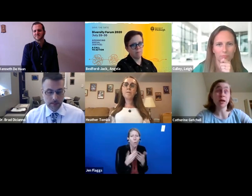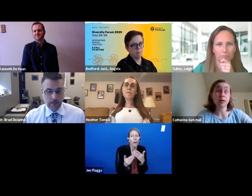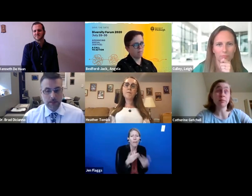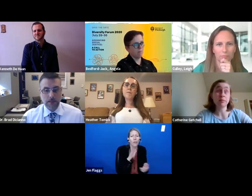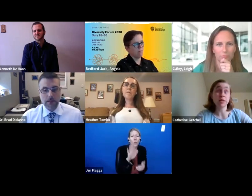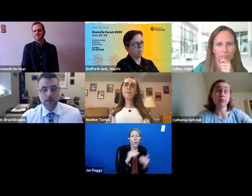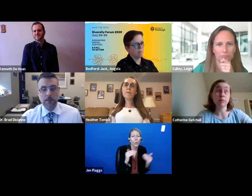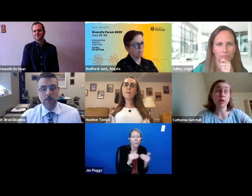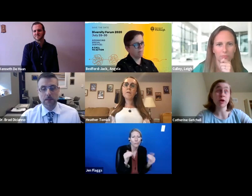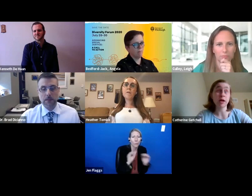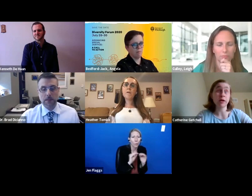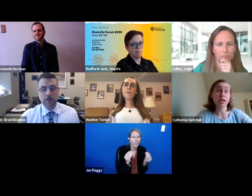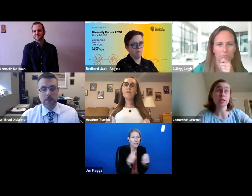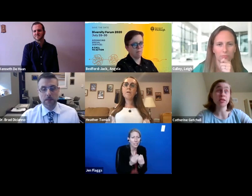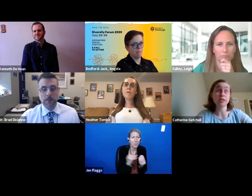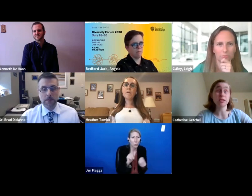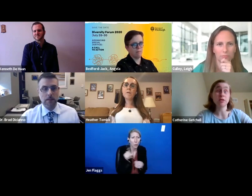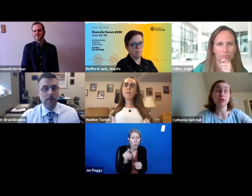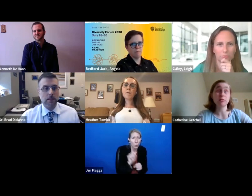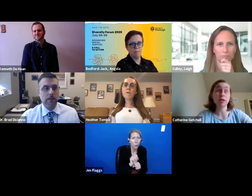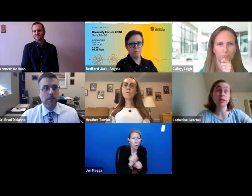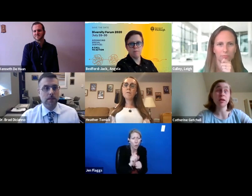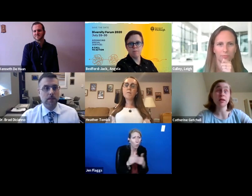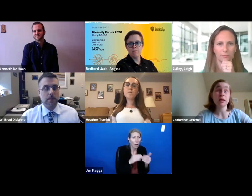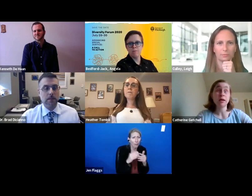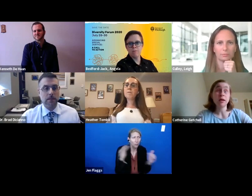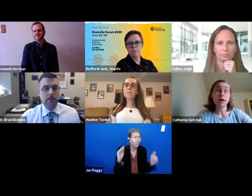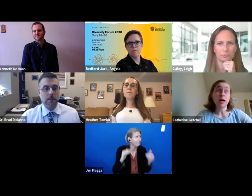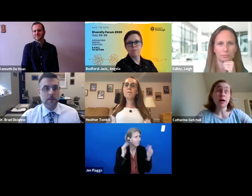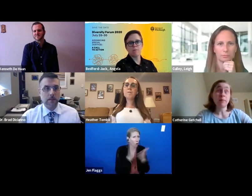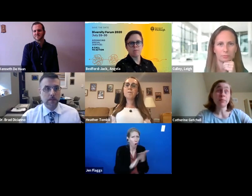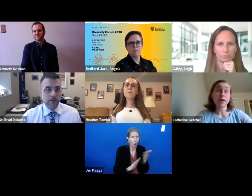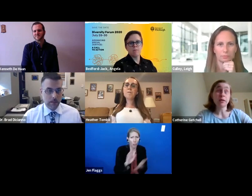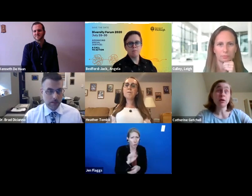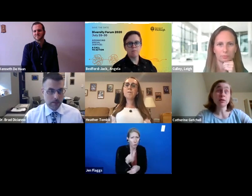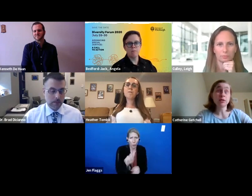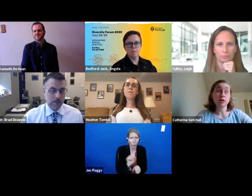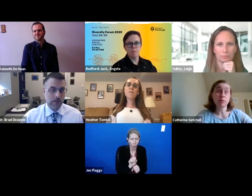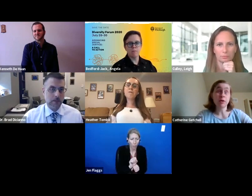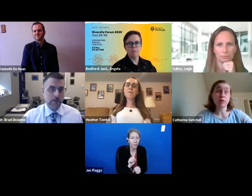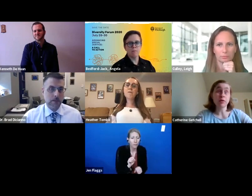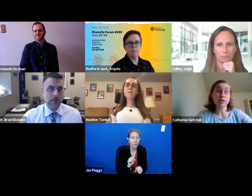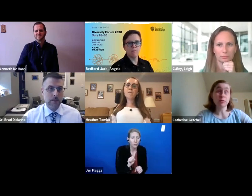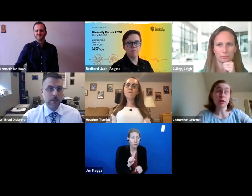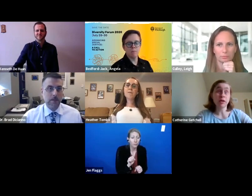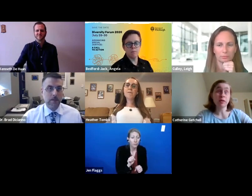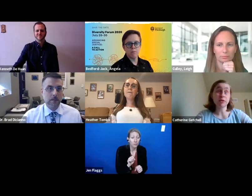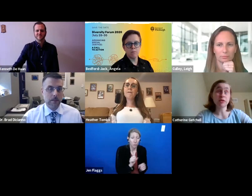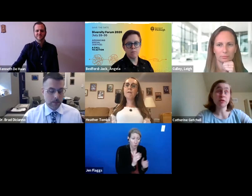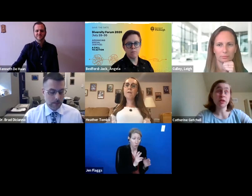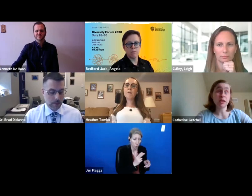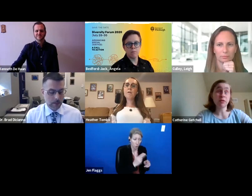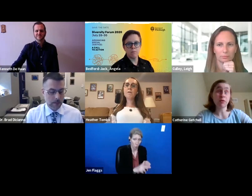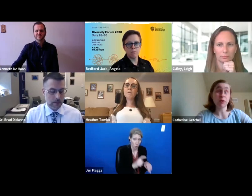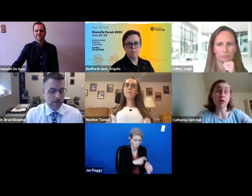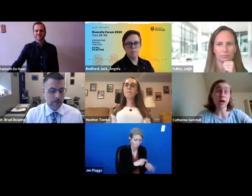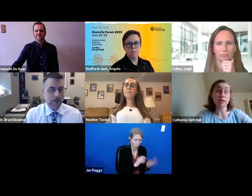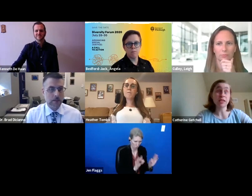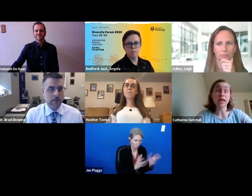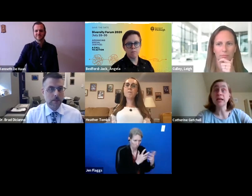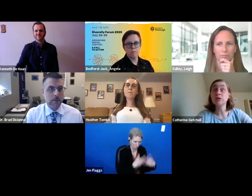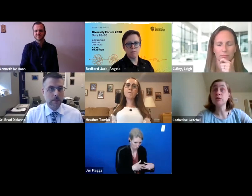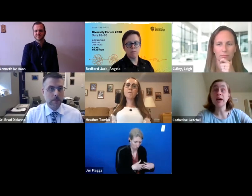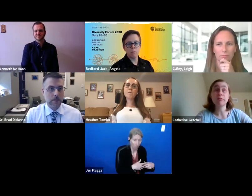to be, whatever higher education institution you may be in. Long-term though, this is a real opportunity